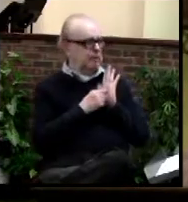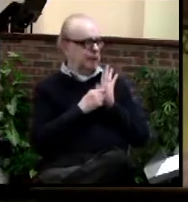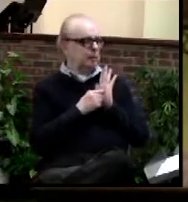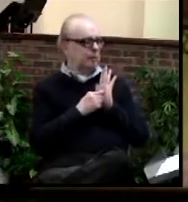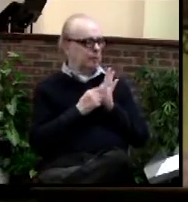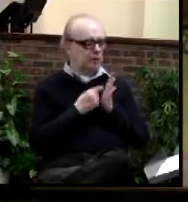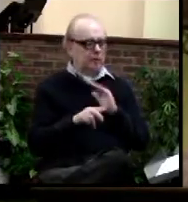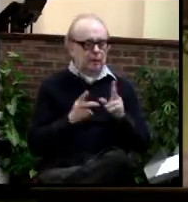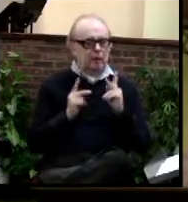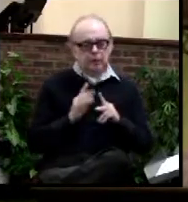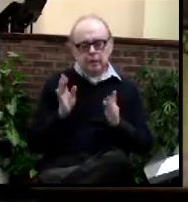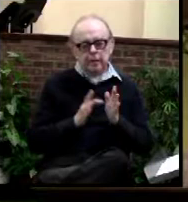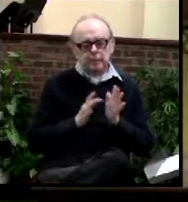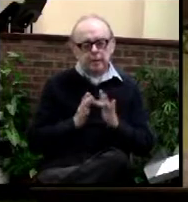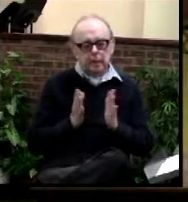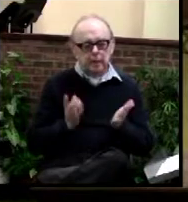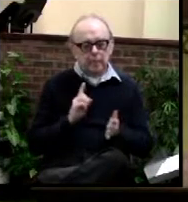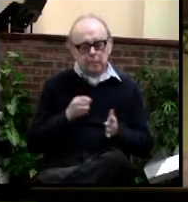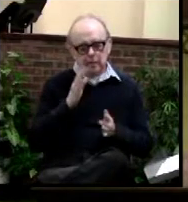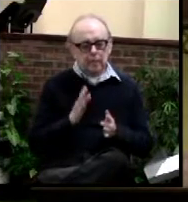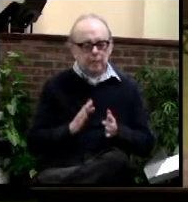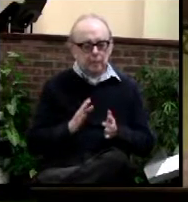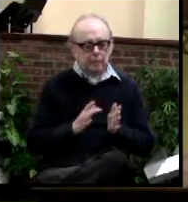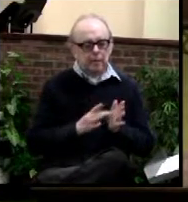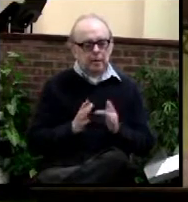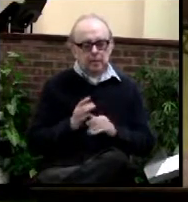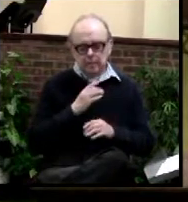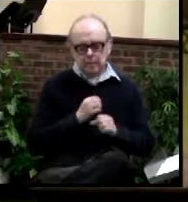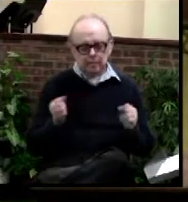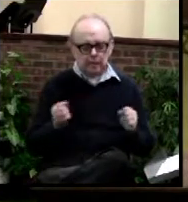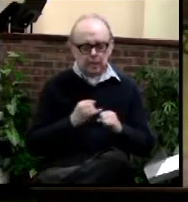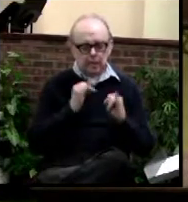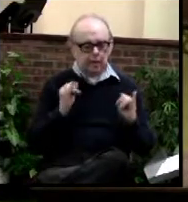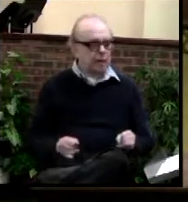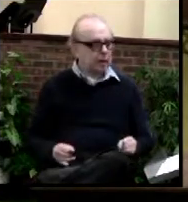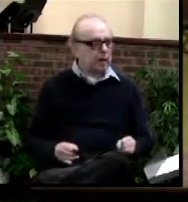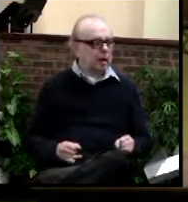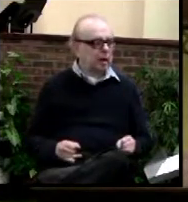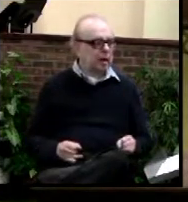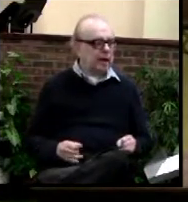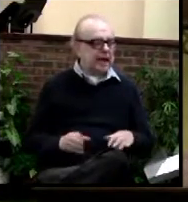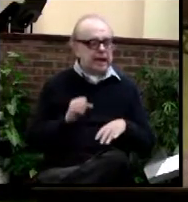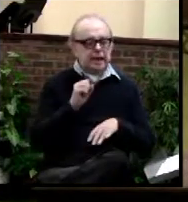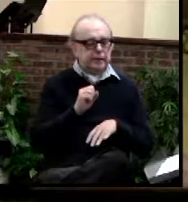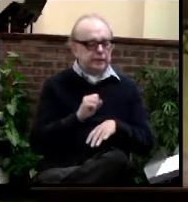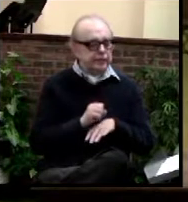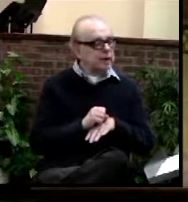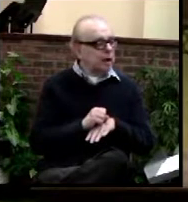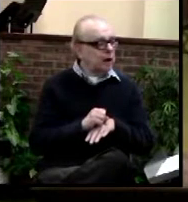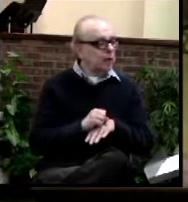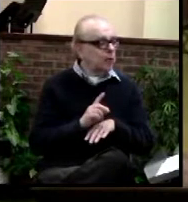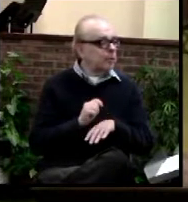one place in the Bible where Jesus saved an individual in the synagogue or in the temple.